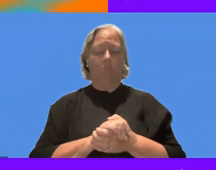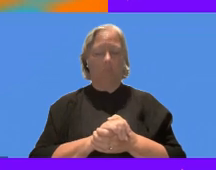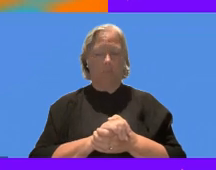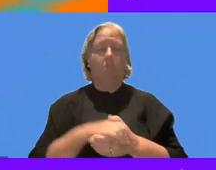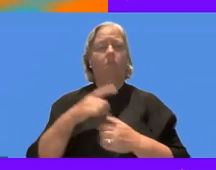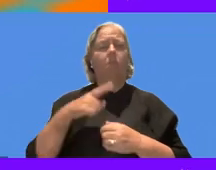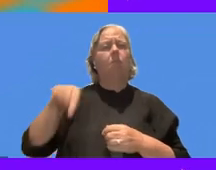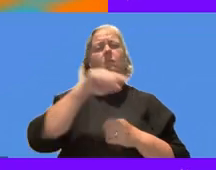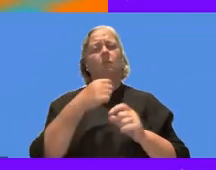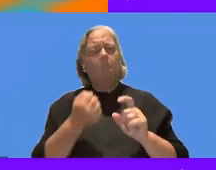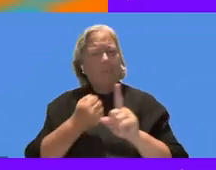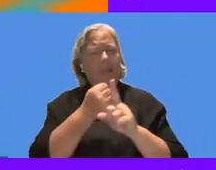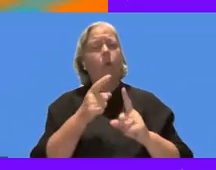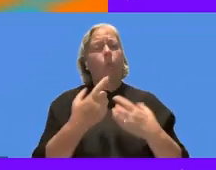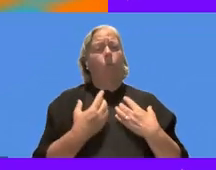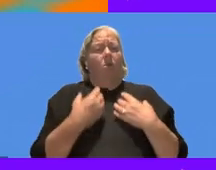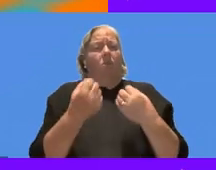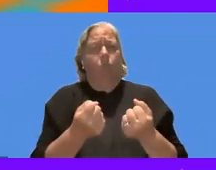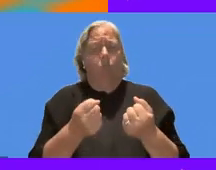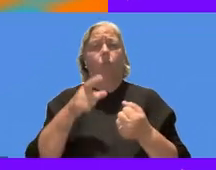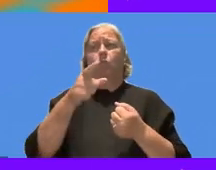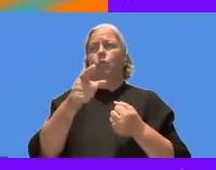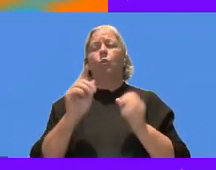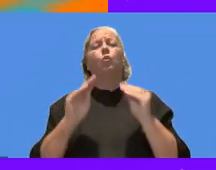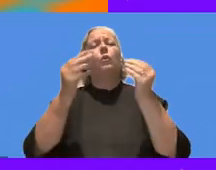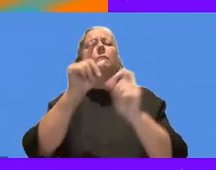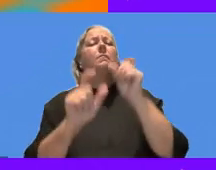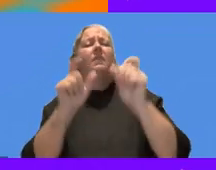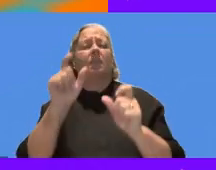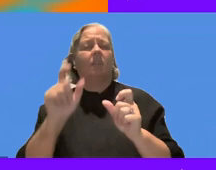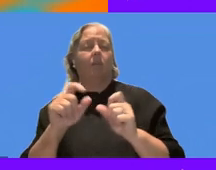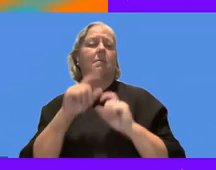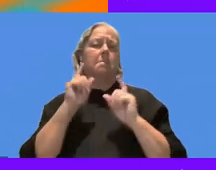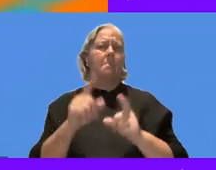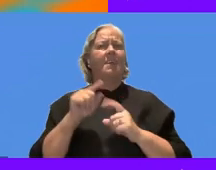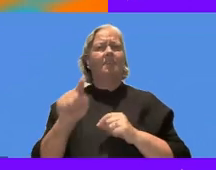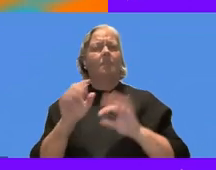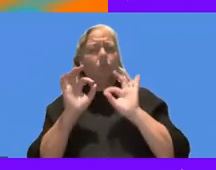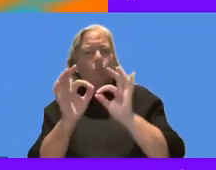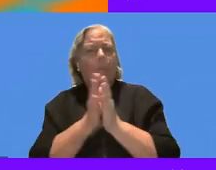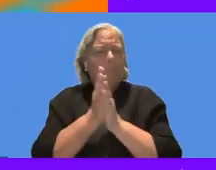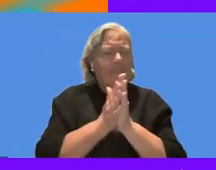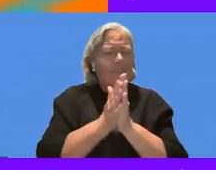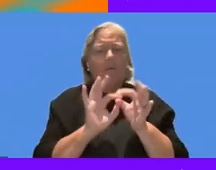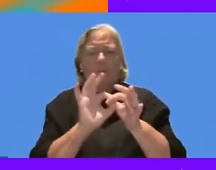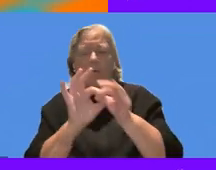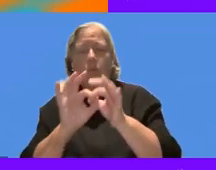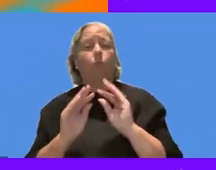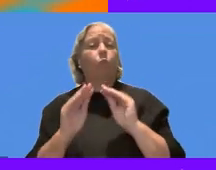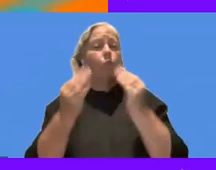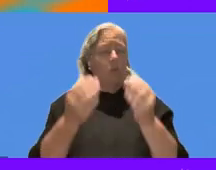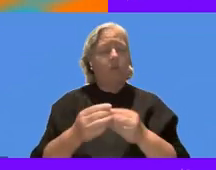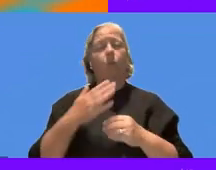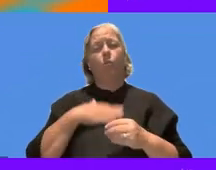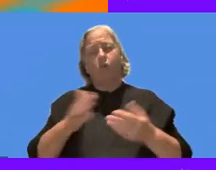of young people, must be anchored in meaningful engagement of young people to empower them and enable them to be